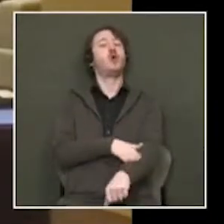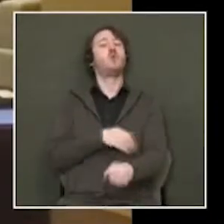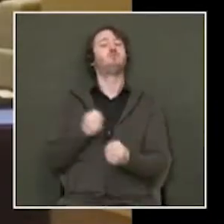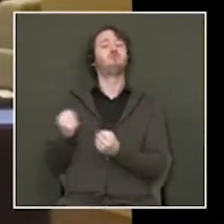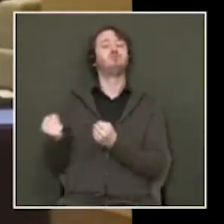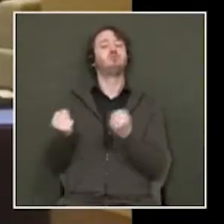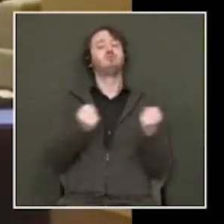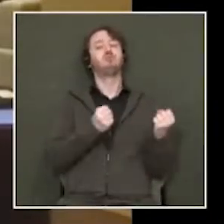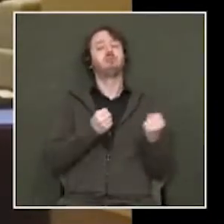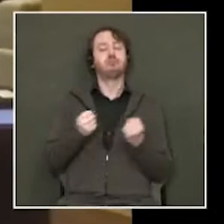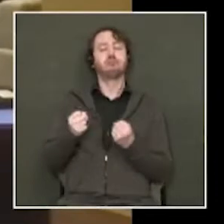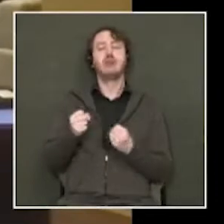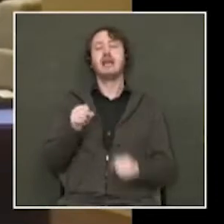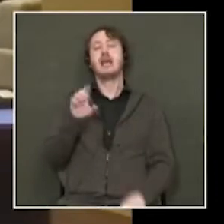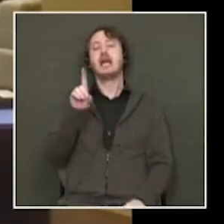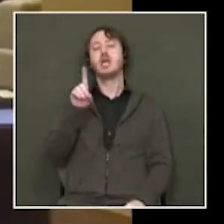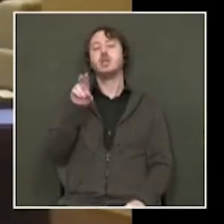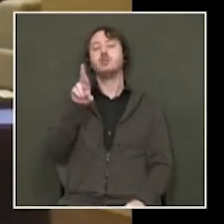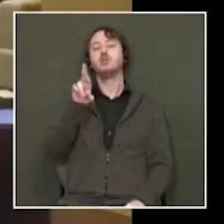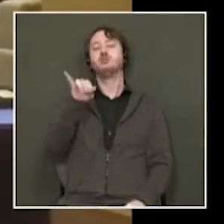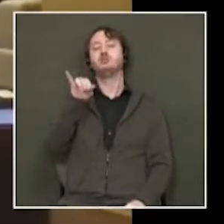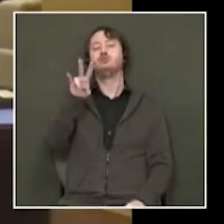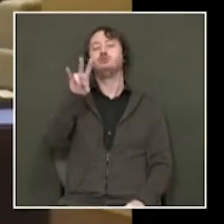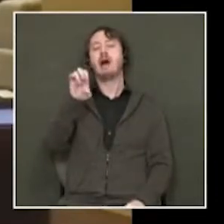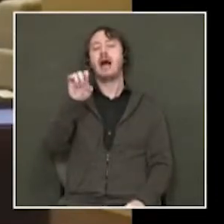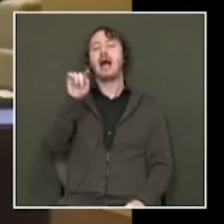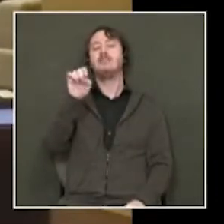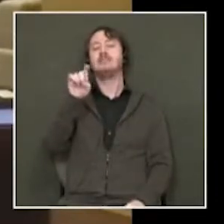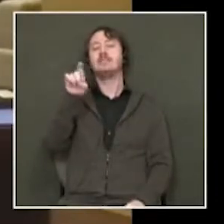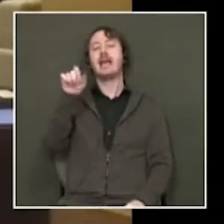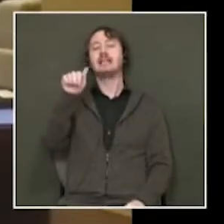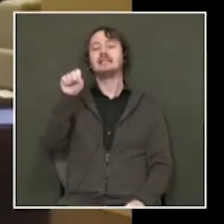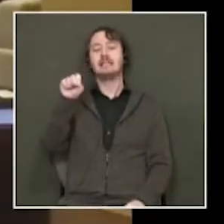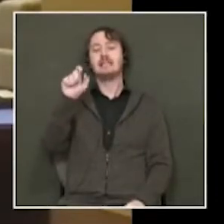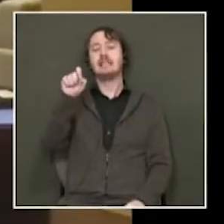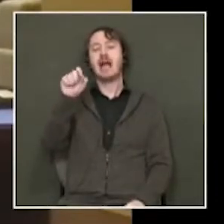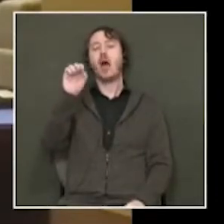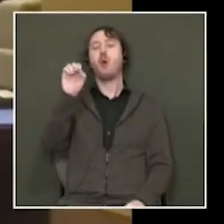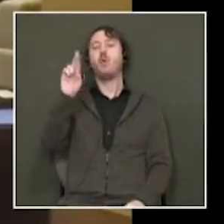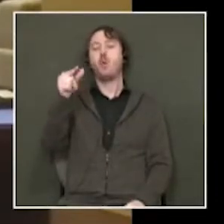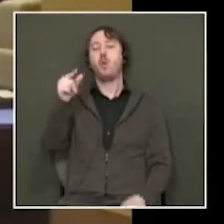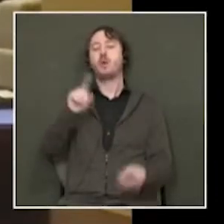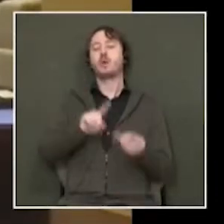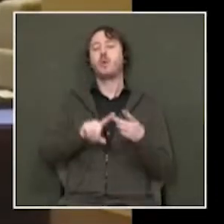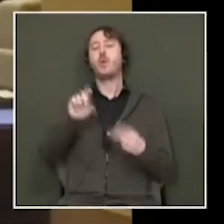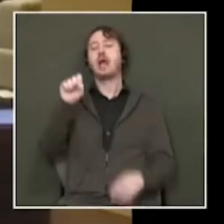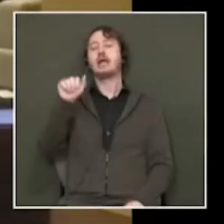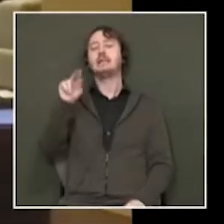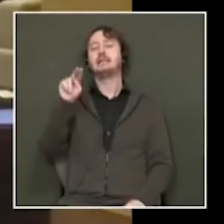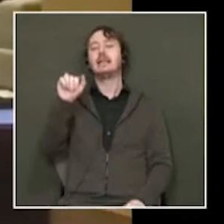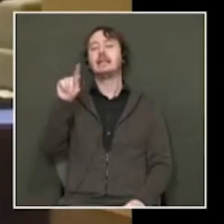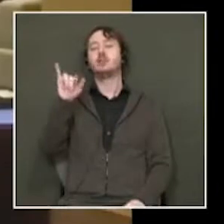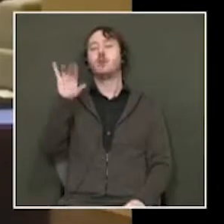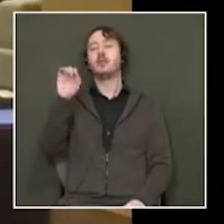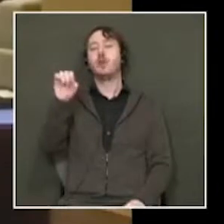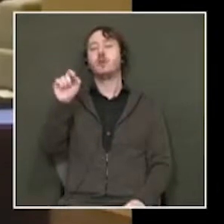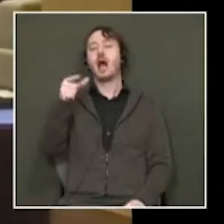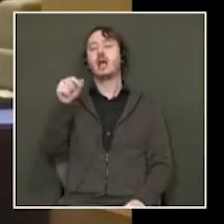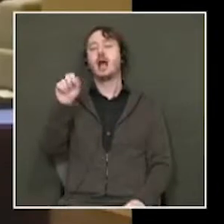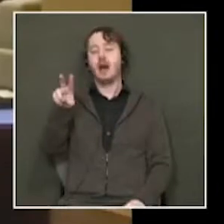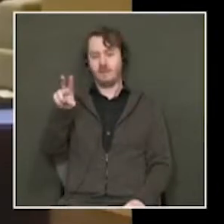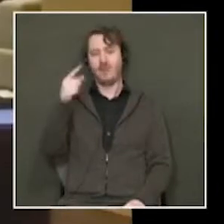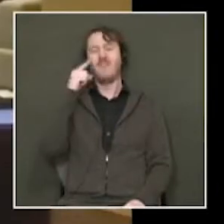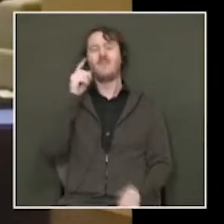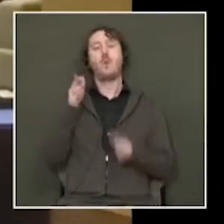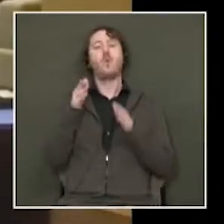can visit drivetexas.org or sanantonio.gov for a list of road and street closures. We did have 2 street